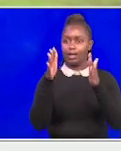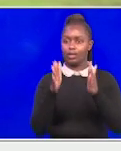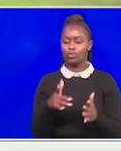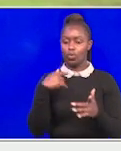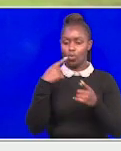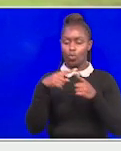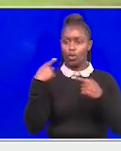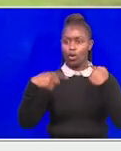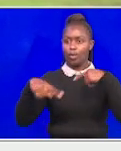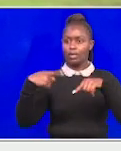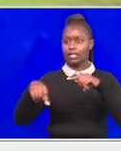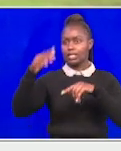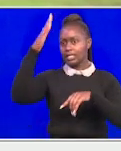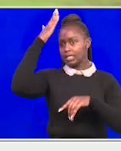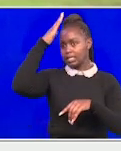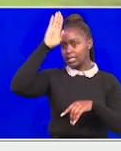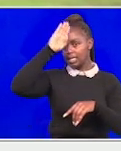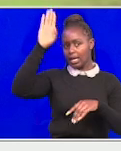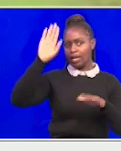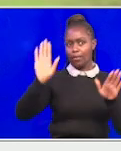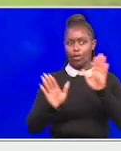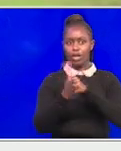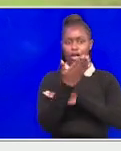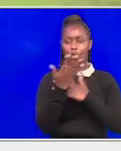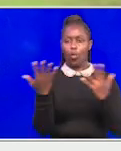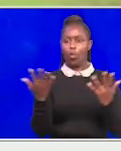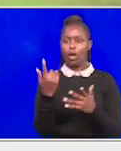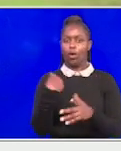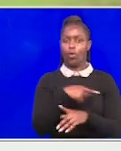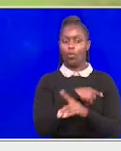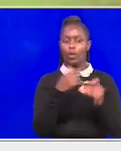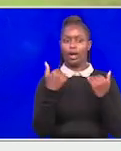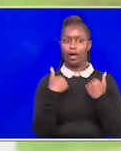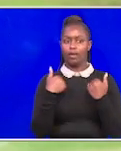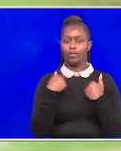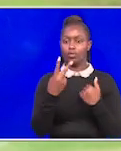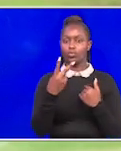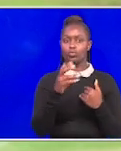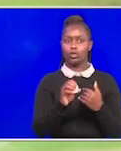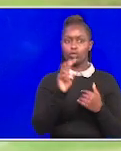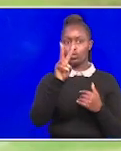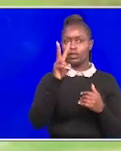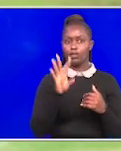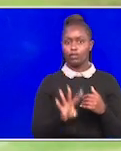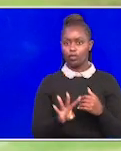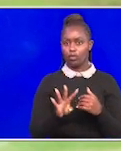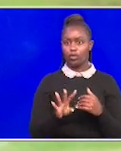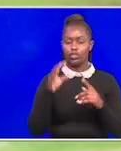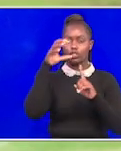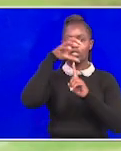Sunday morning, where we'll have a 2024 champion for the current challenge.